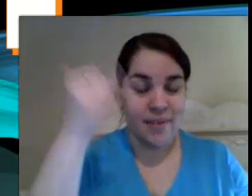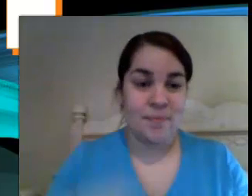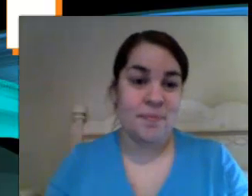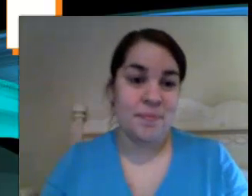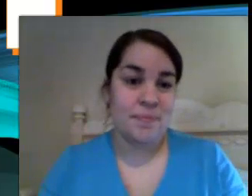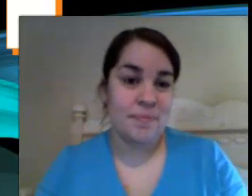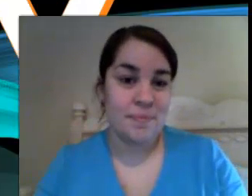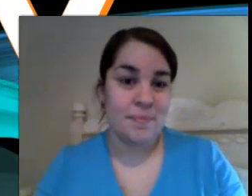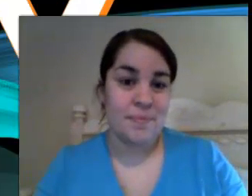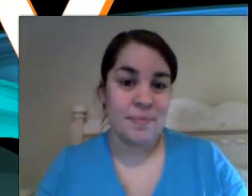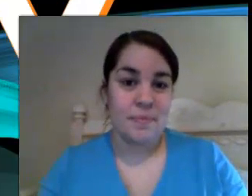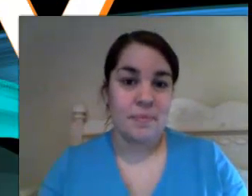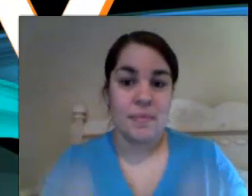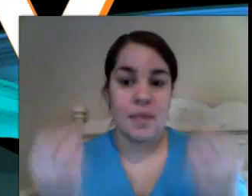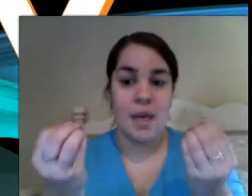Why?